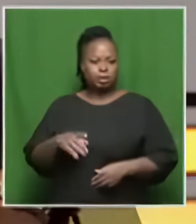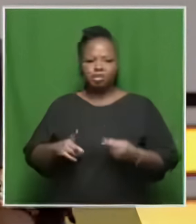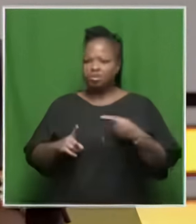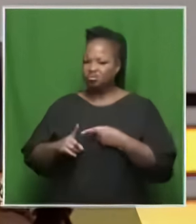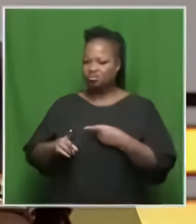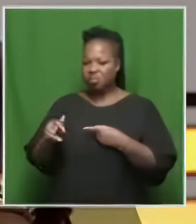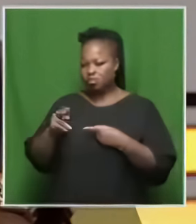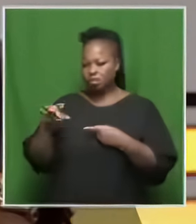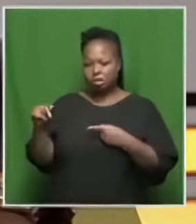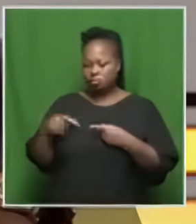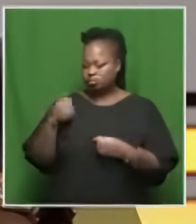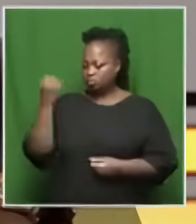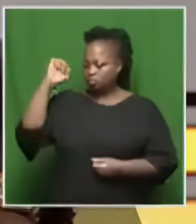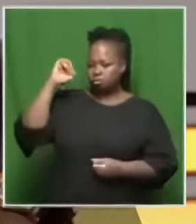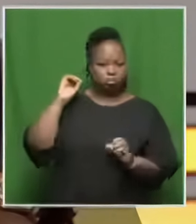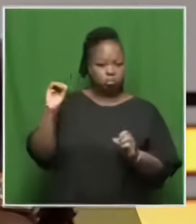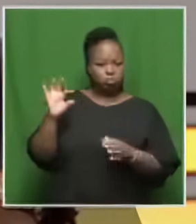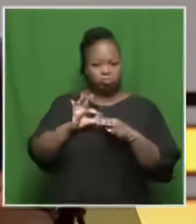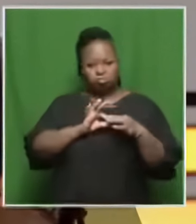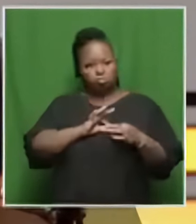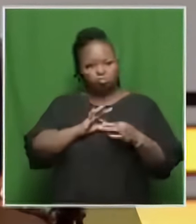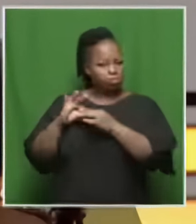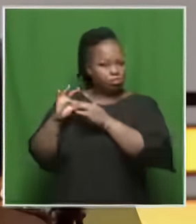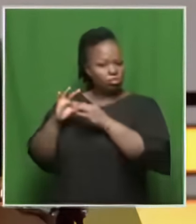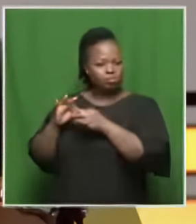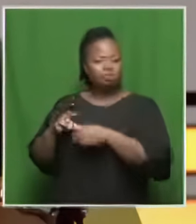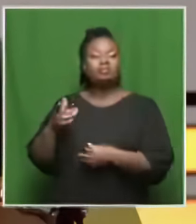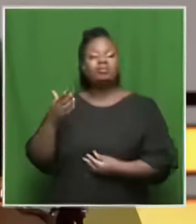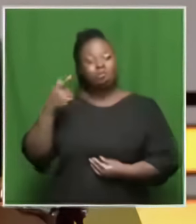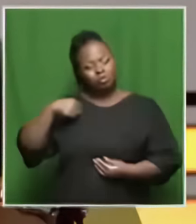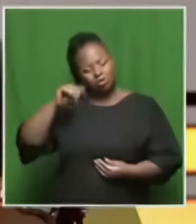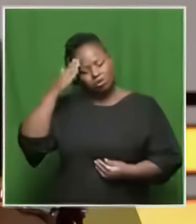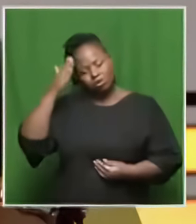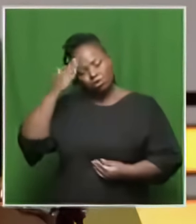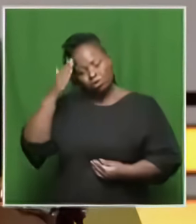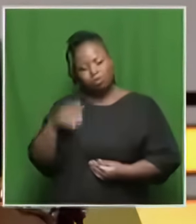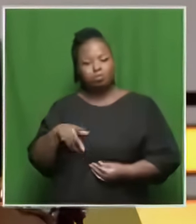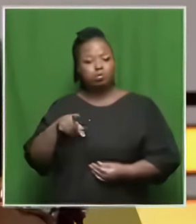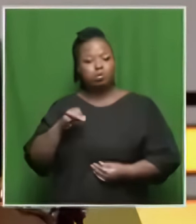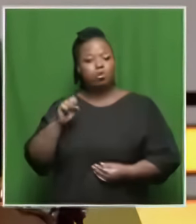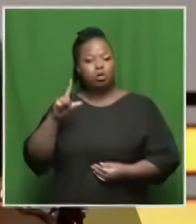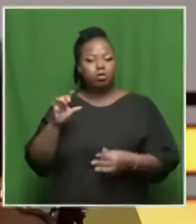did not deny that kind of a relationship. We know that Paul has got